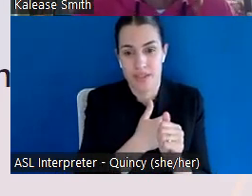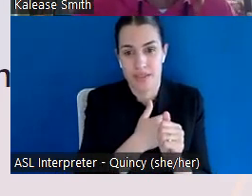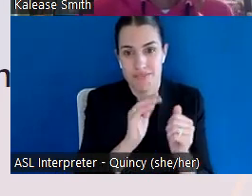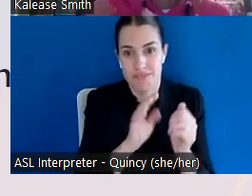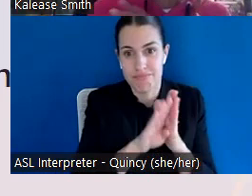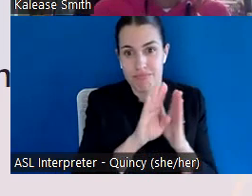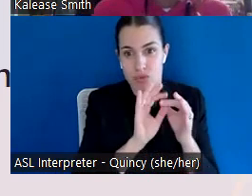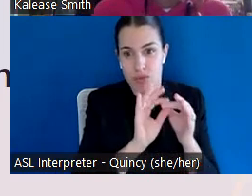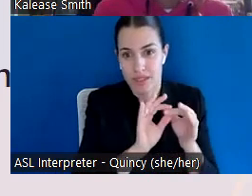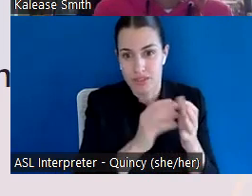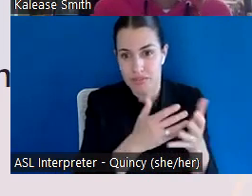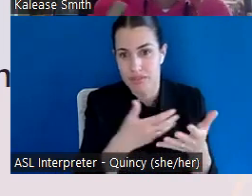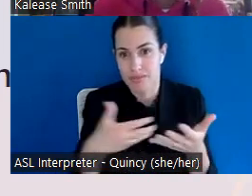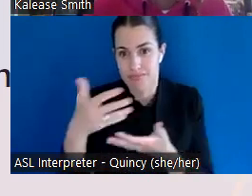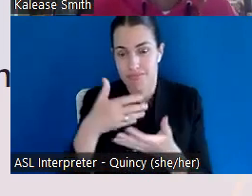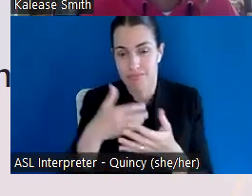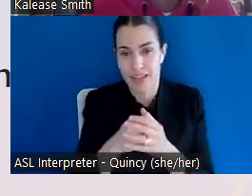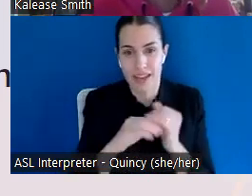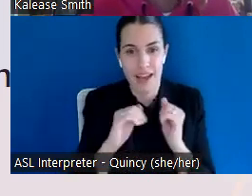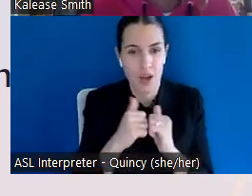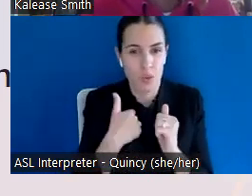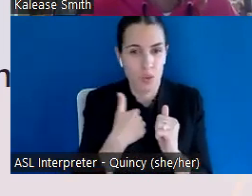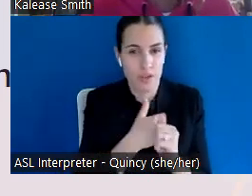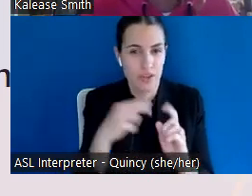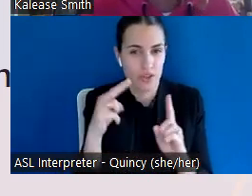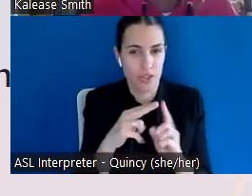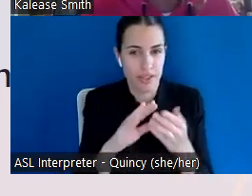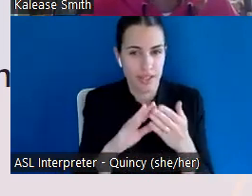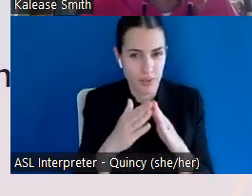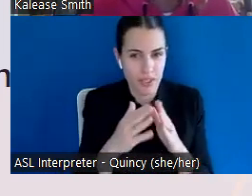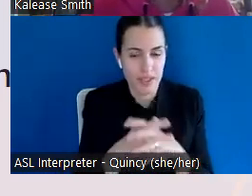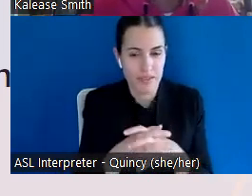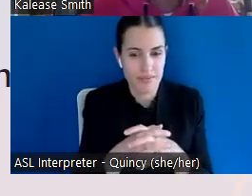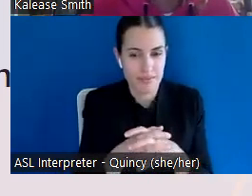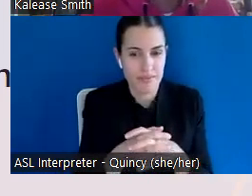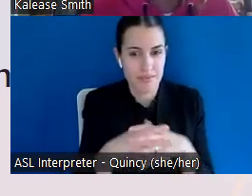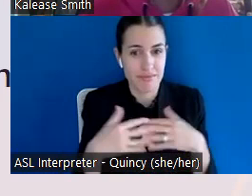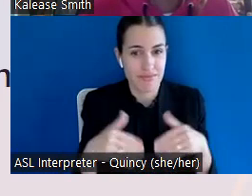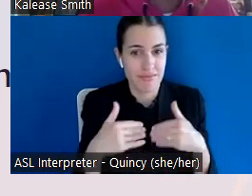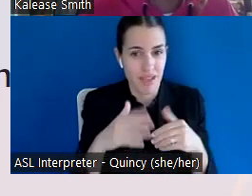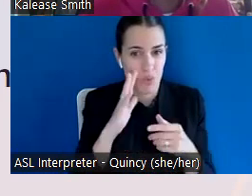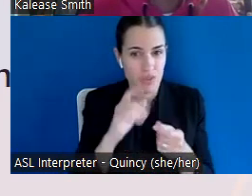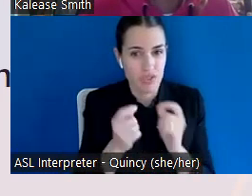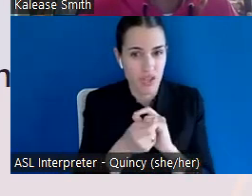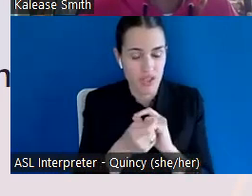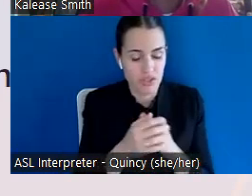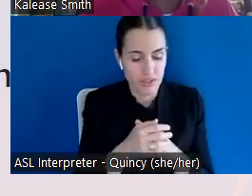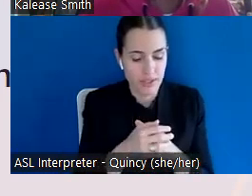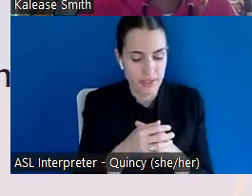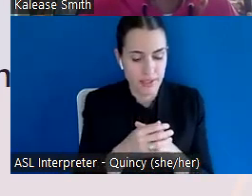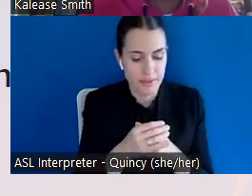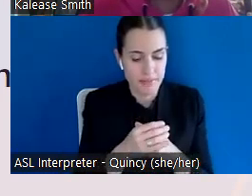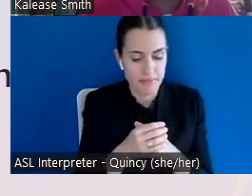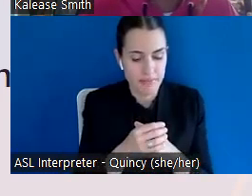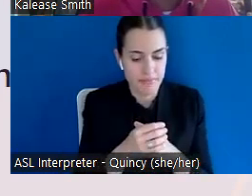relationships and and just how we look at the community. I think all that would change, and it would all change